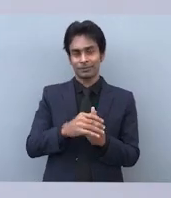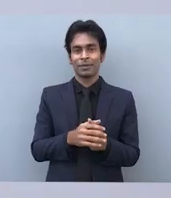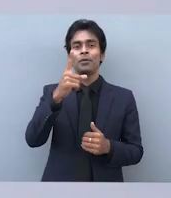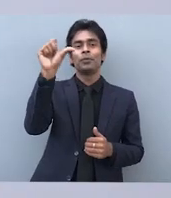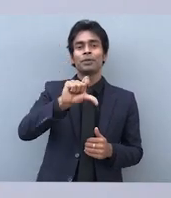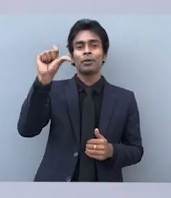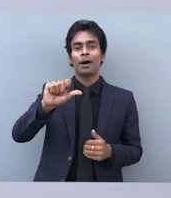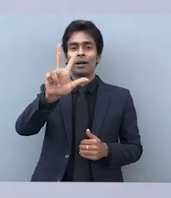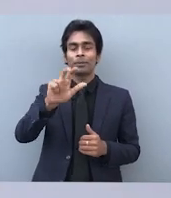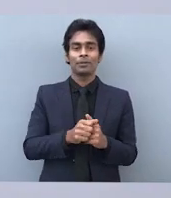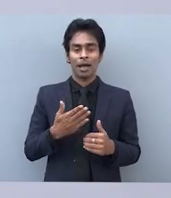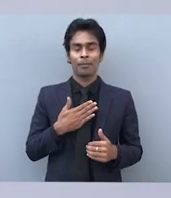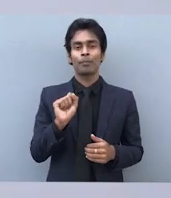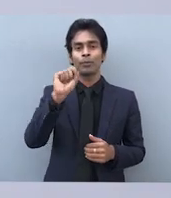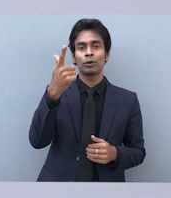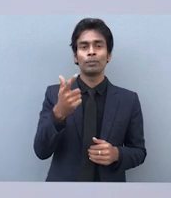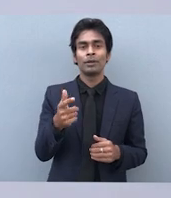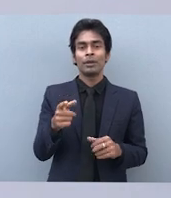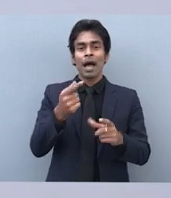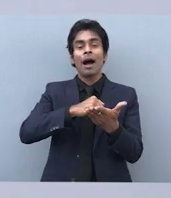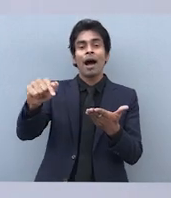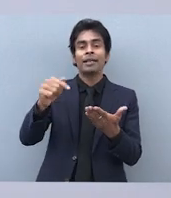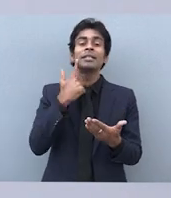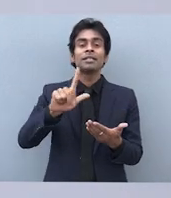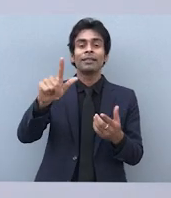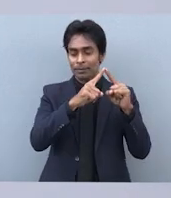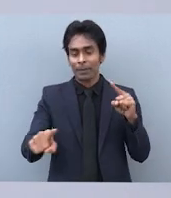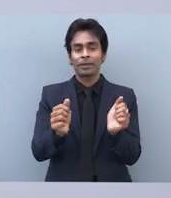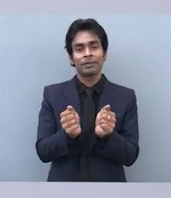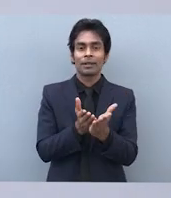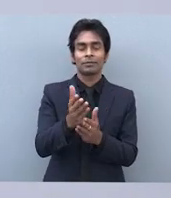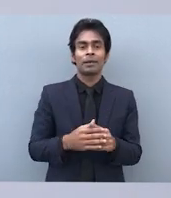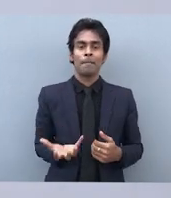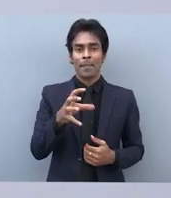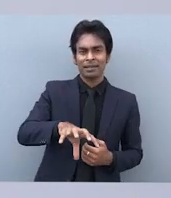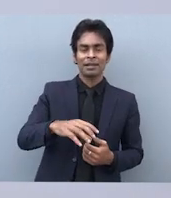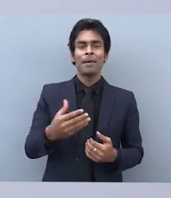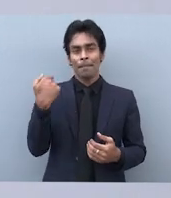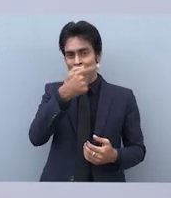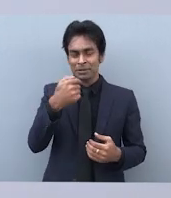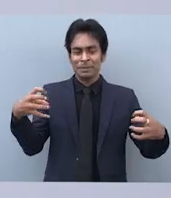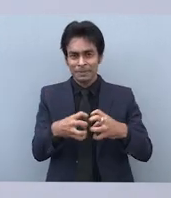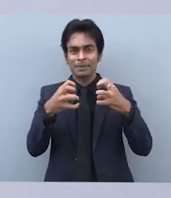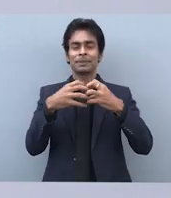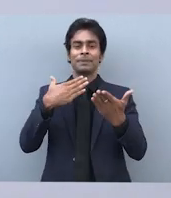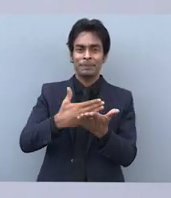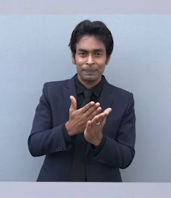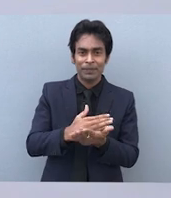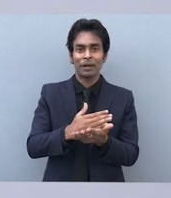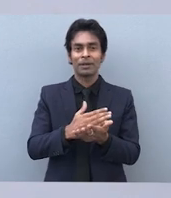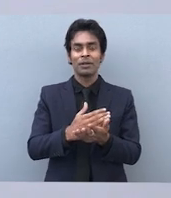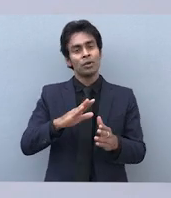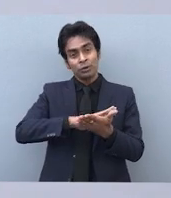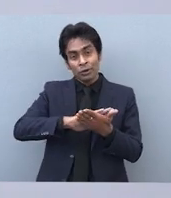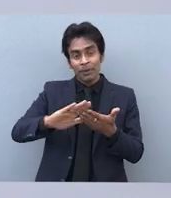the first Law Week in 1998. We brought many women lawyers from different parts of the world to Bangladesh